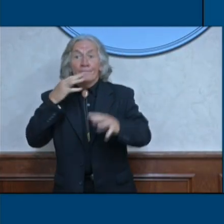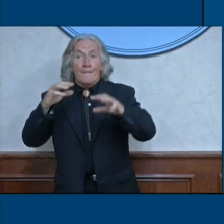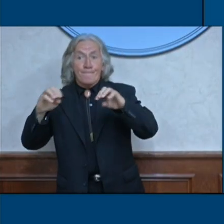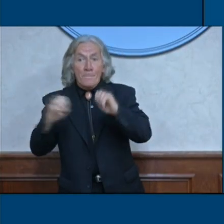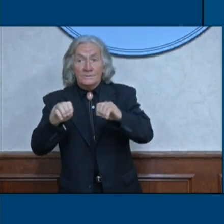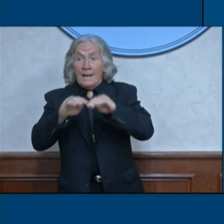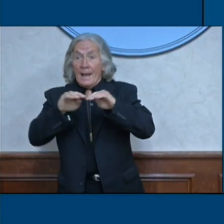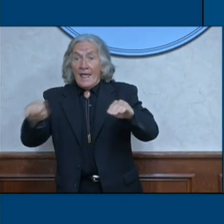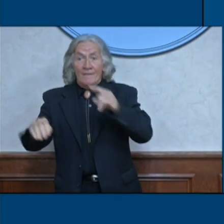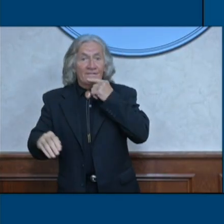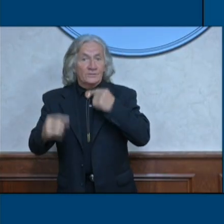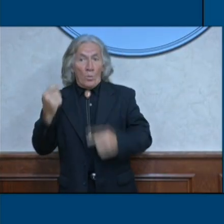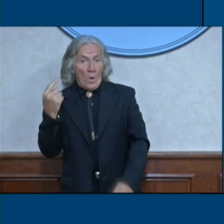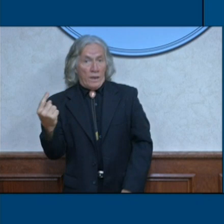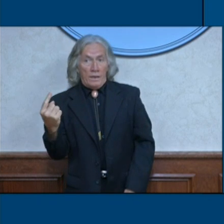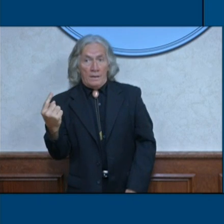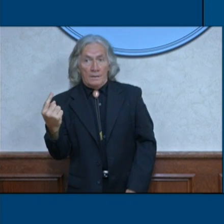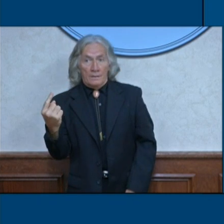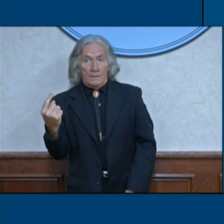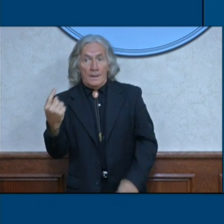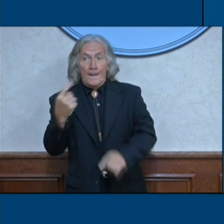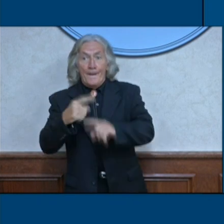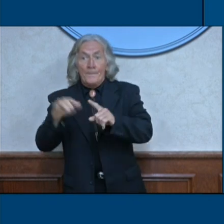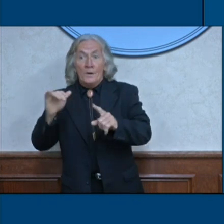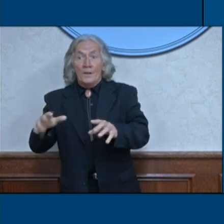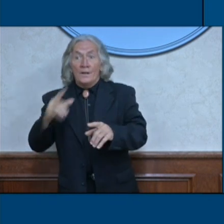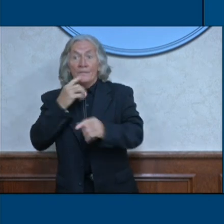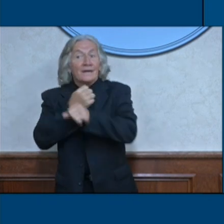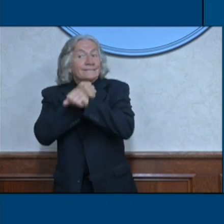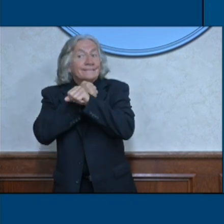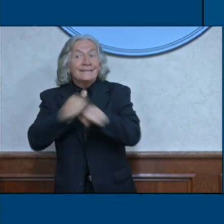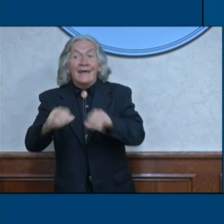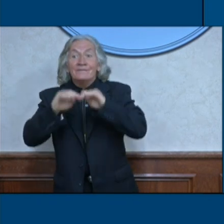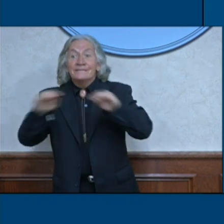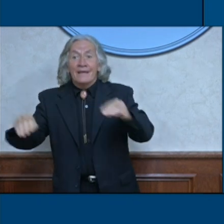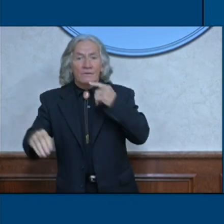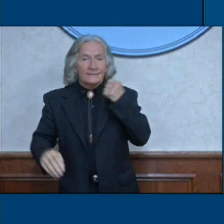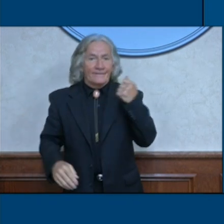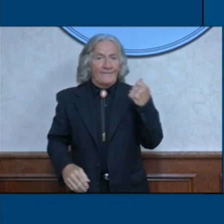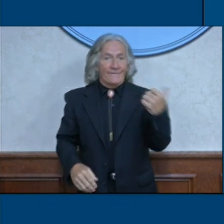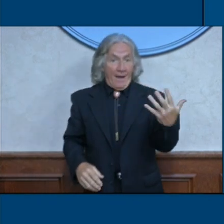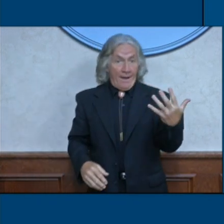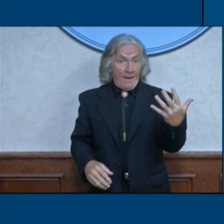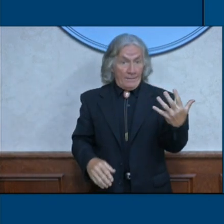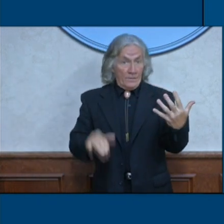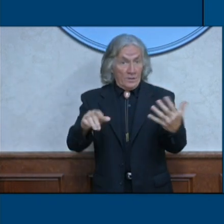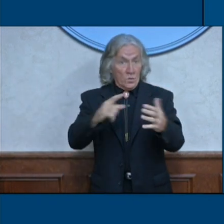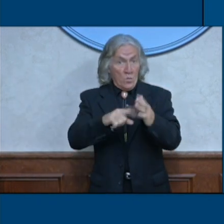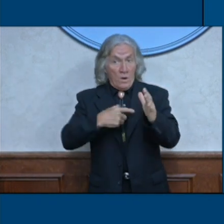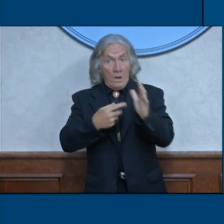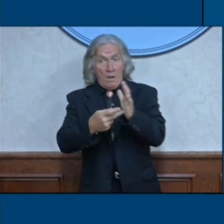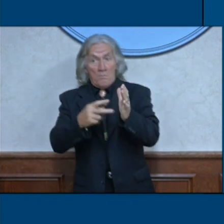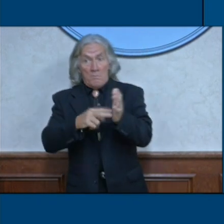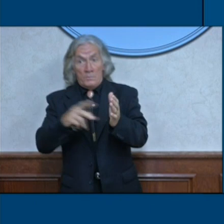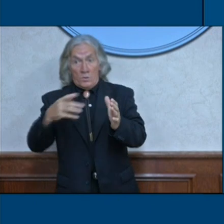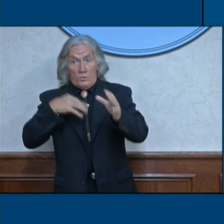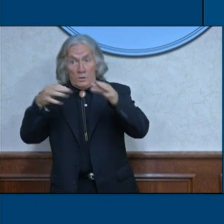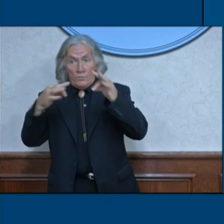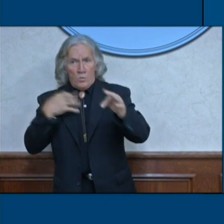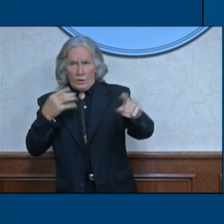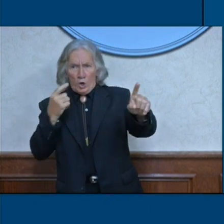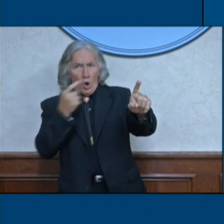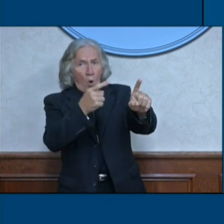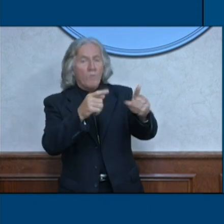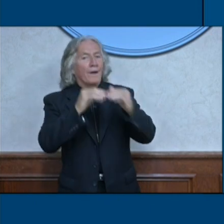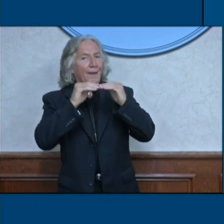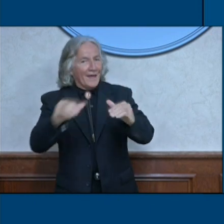emergency level would be level 1, and the safest level is level 5. Do I understand correctly that we are still at